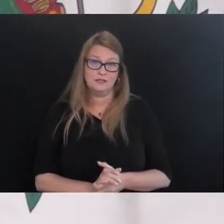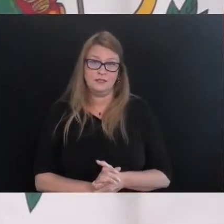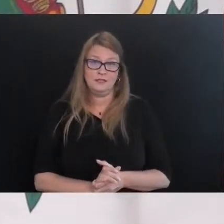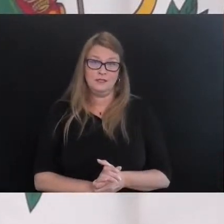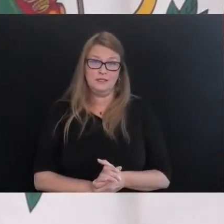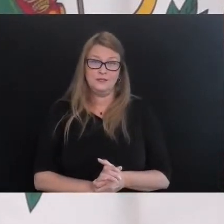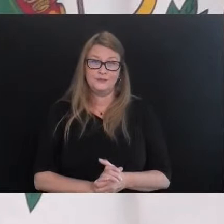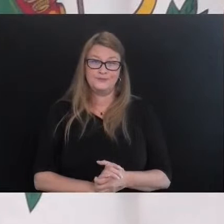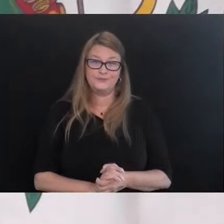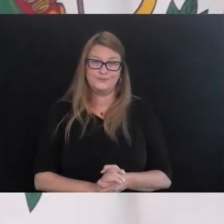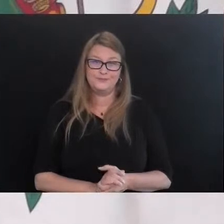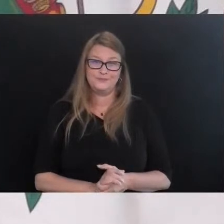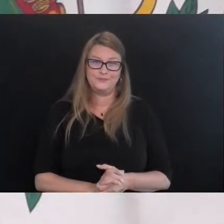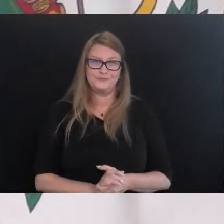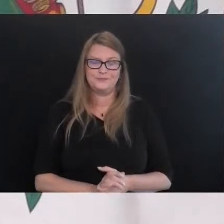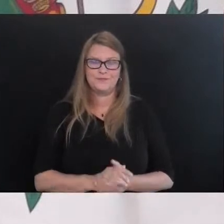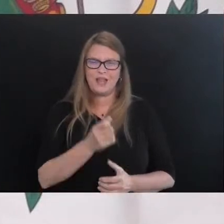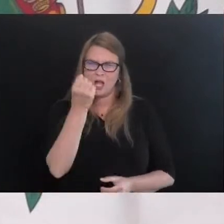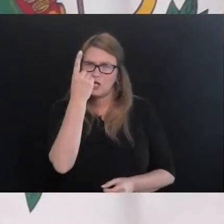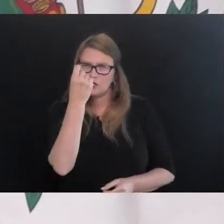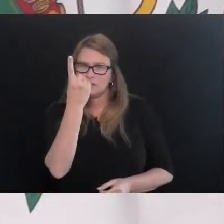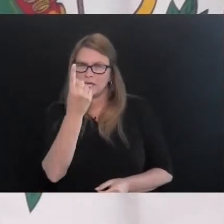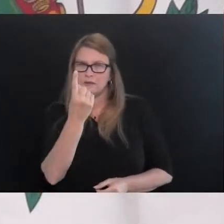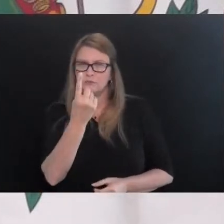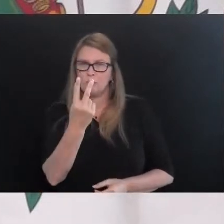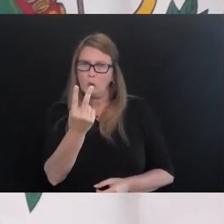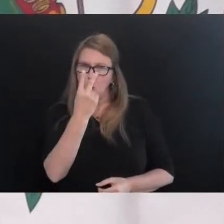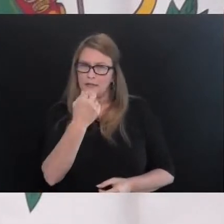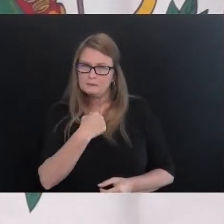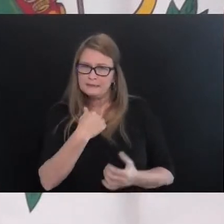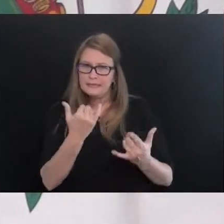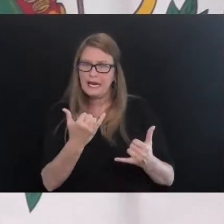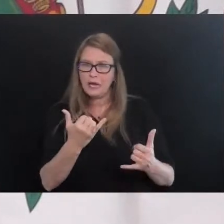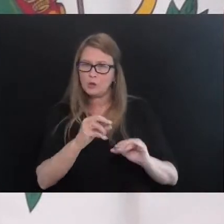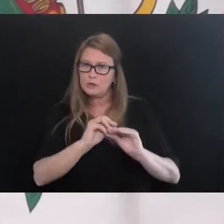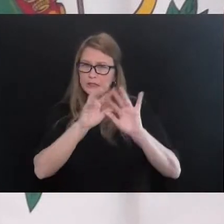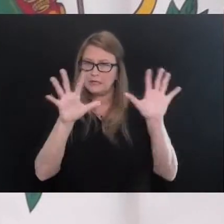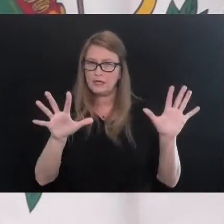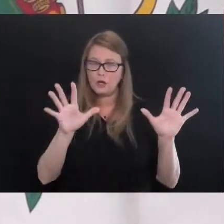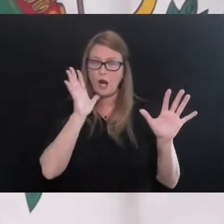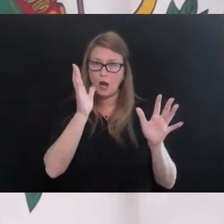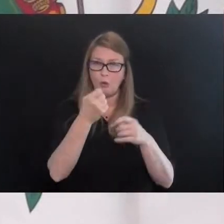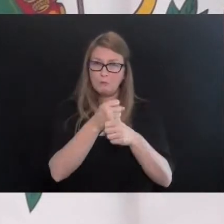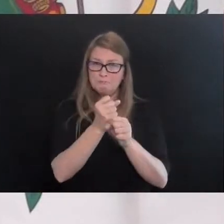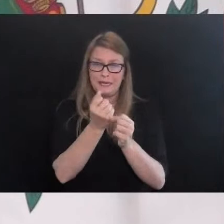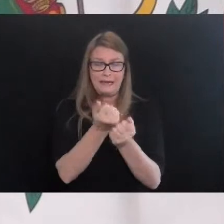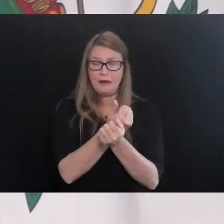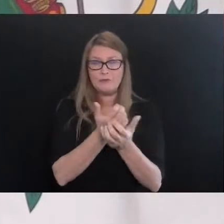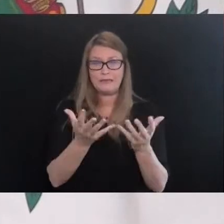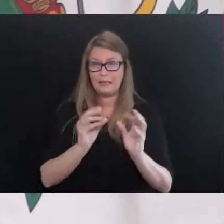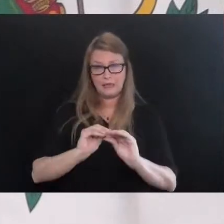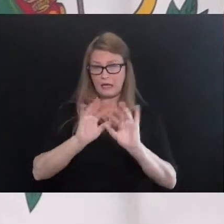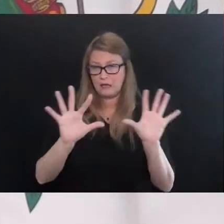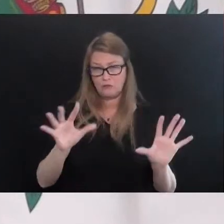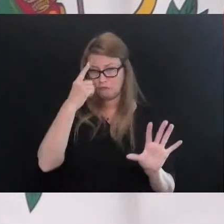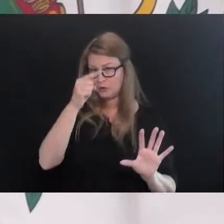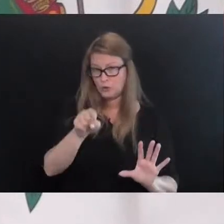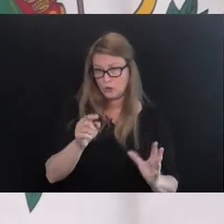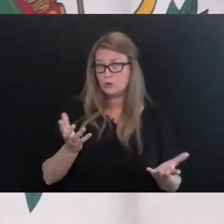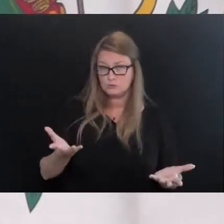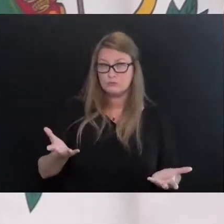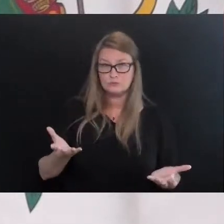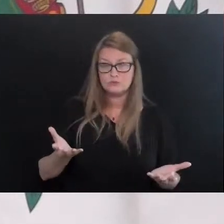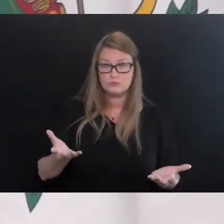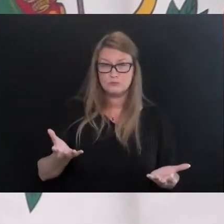I want you to really dial into what I'm saying, because I can make it so simple. It is absolutely just simple, as I always